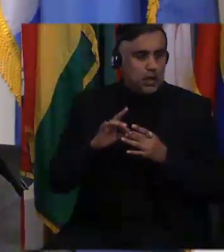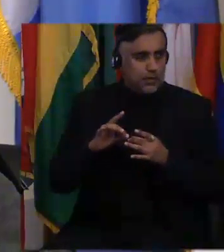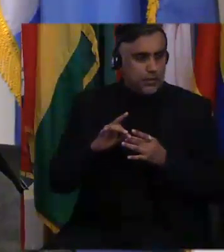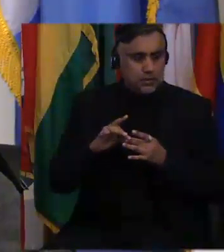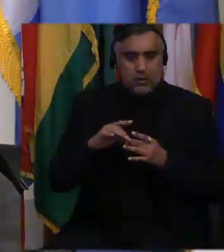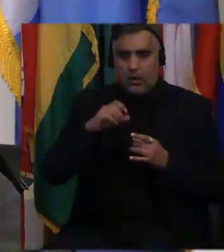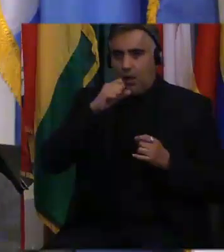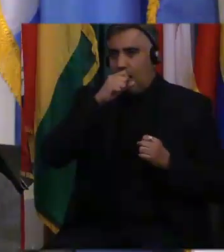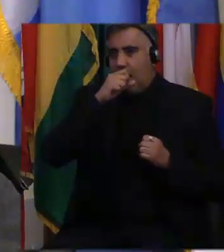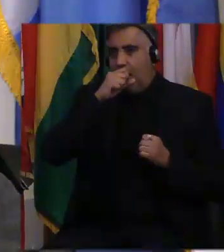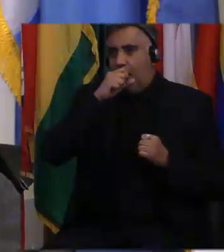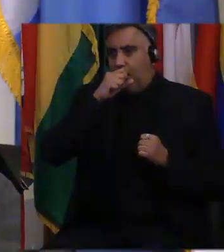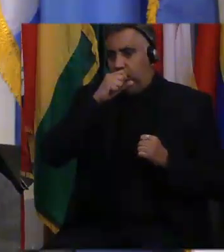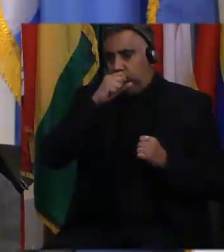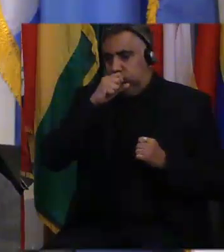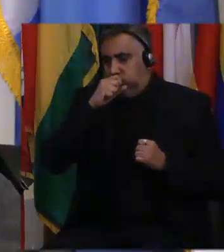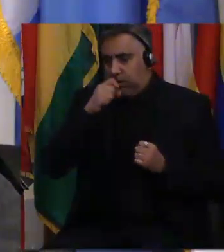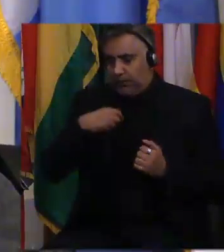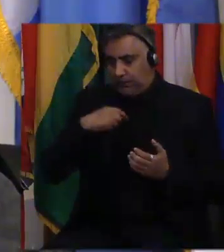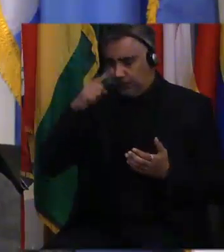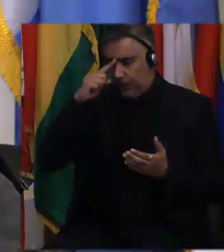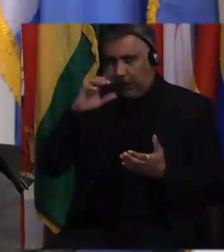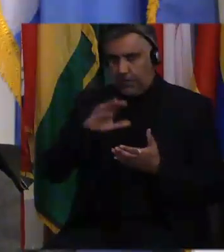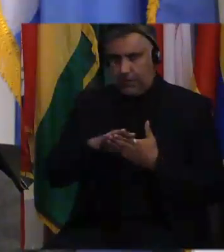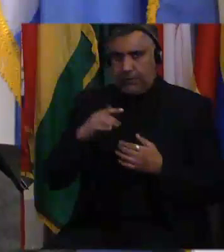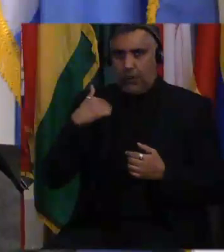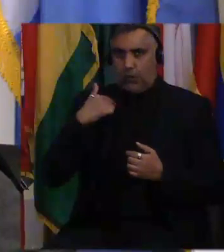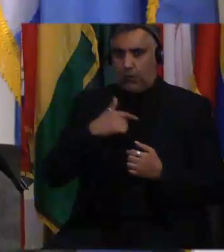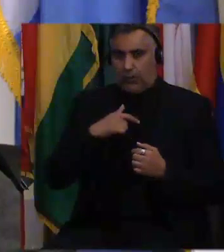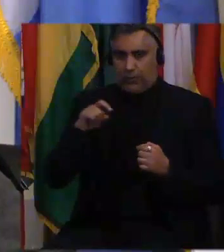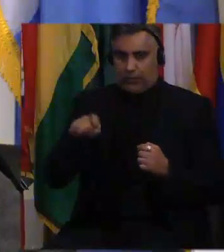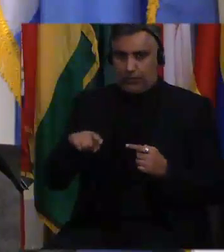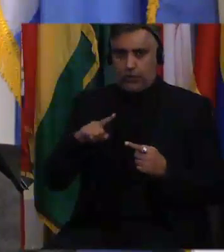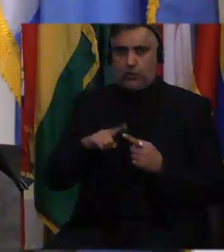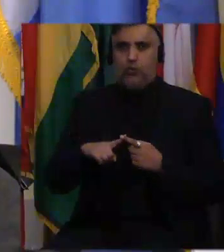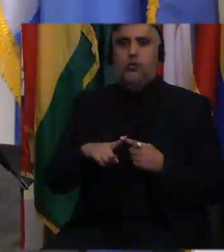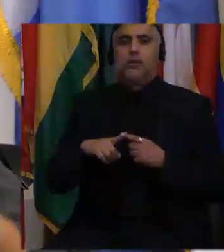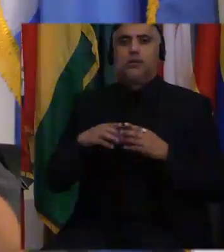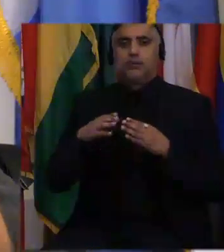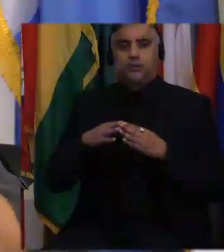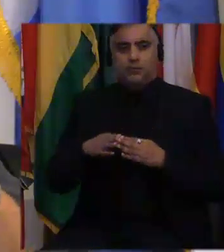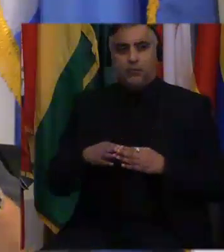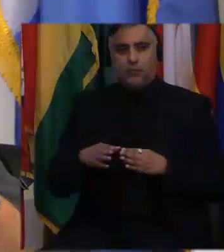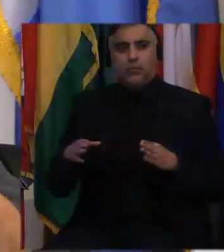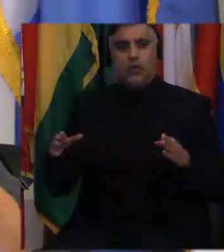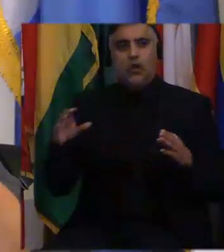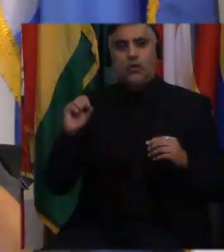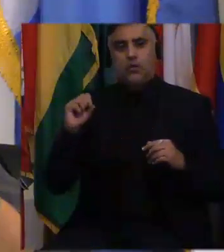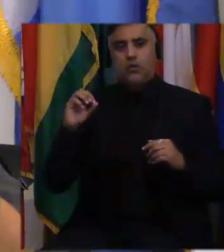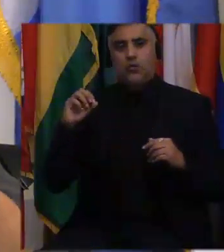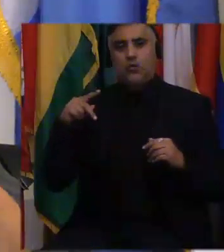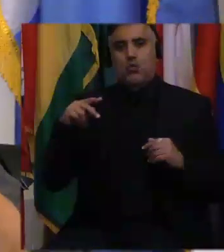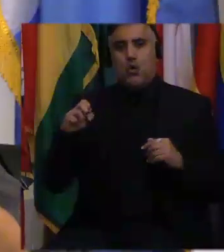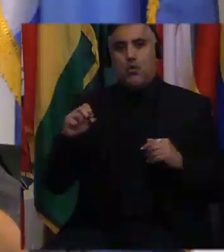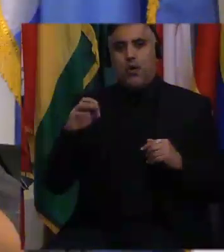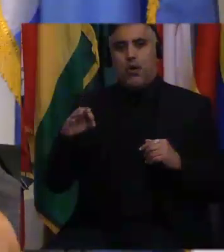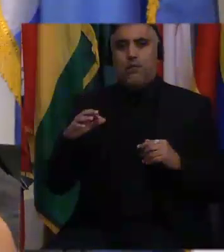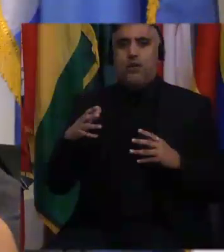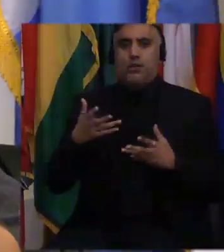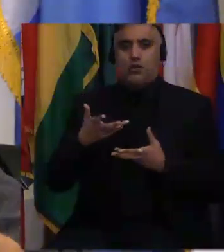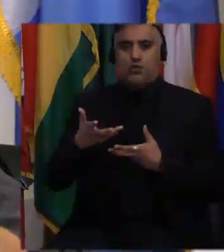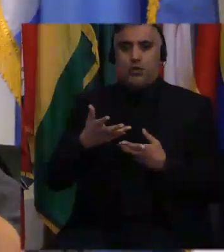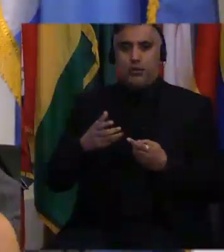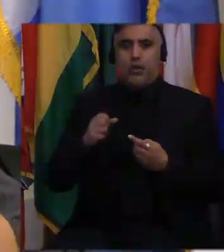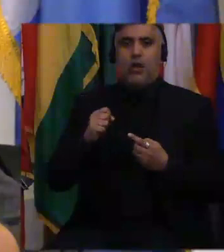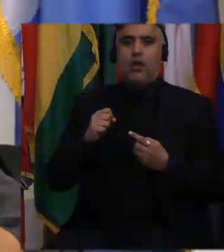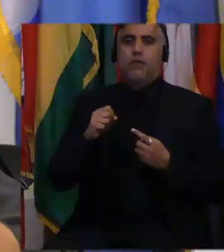comments, I really believe that we need to enlarge the scope of the treatment of